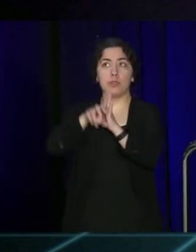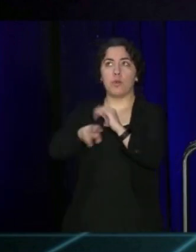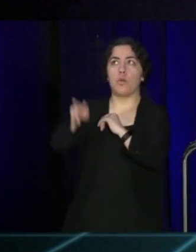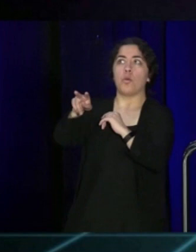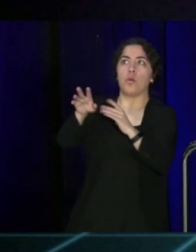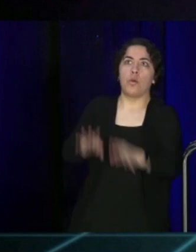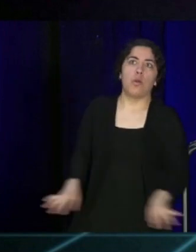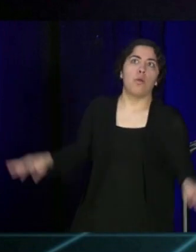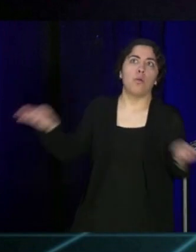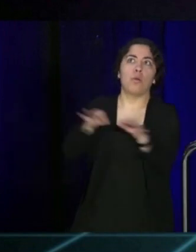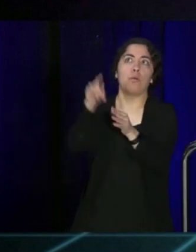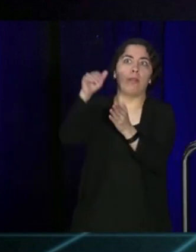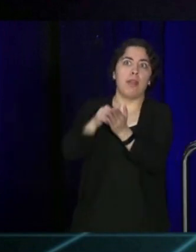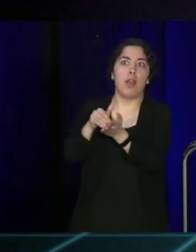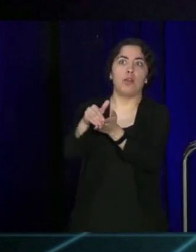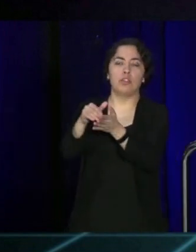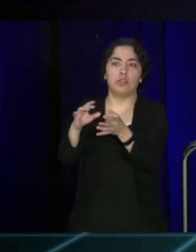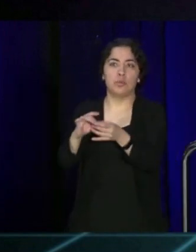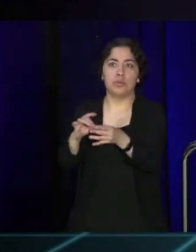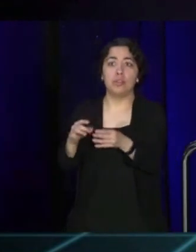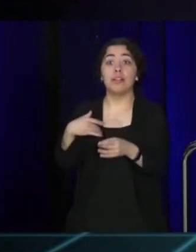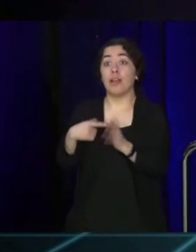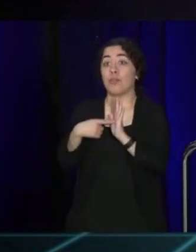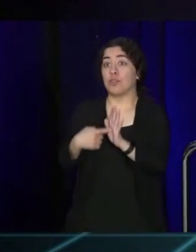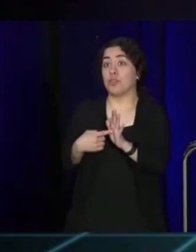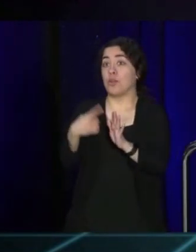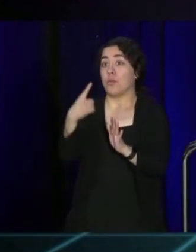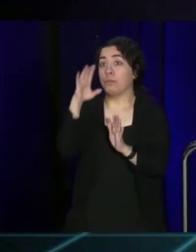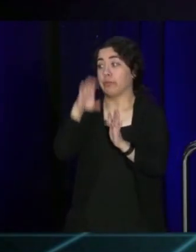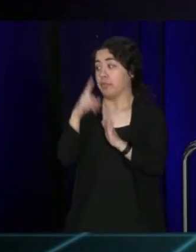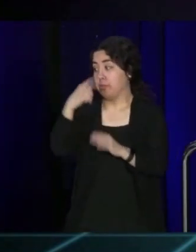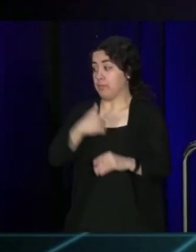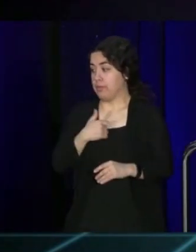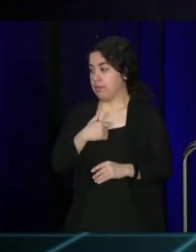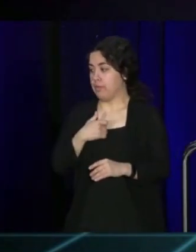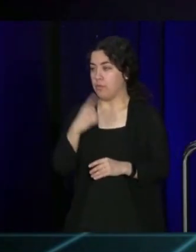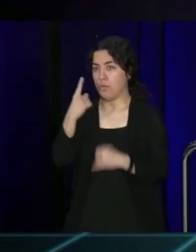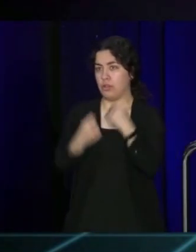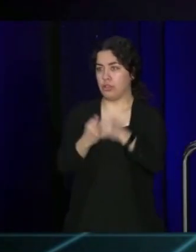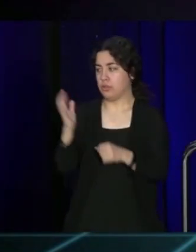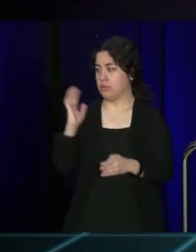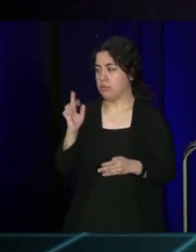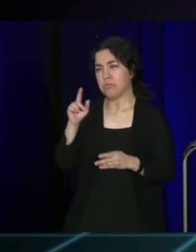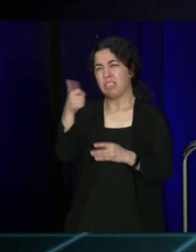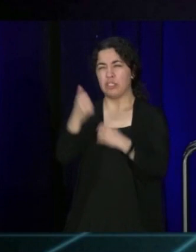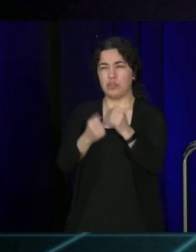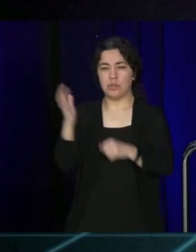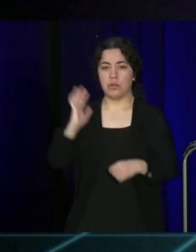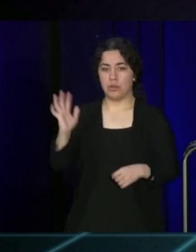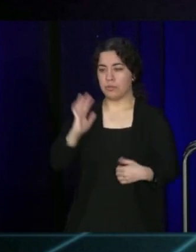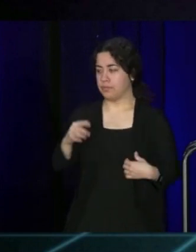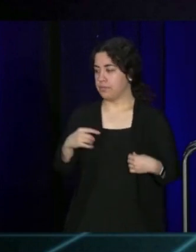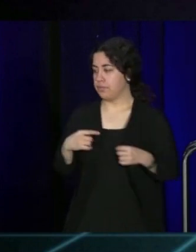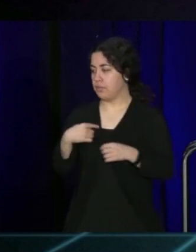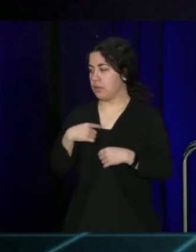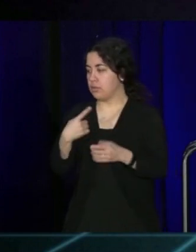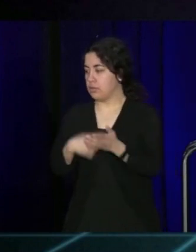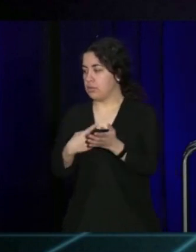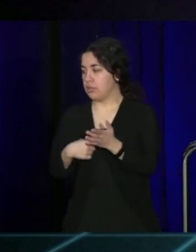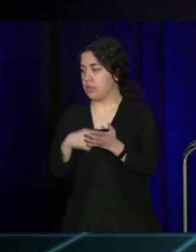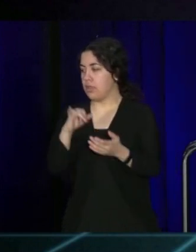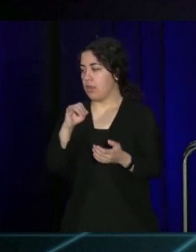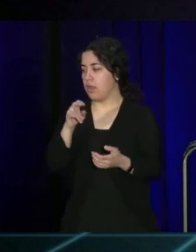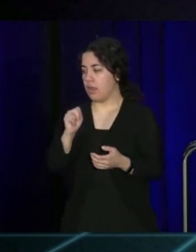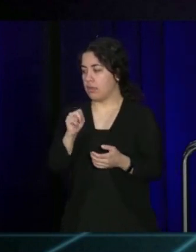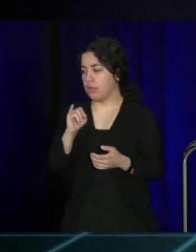show you one picture of me about a decade ago. So I was talking about Ionic at a native